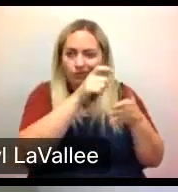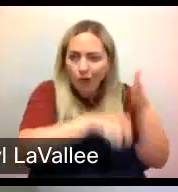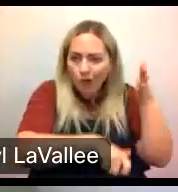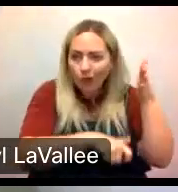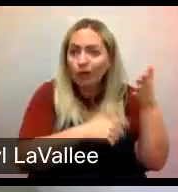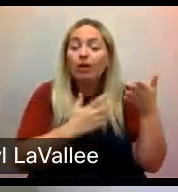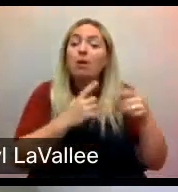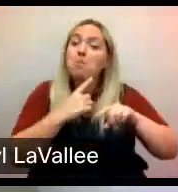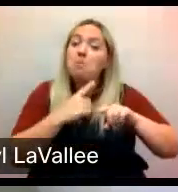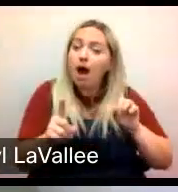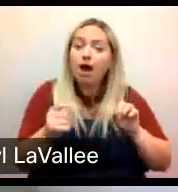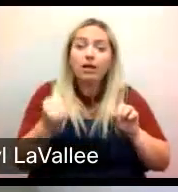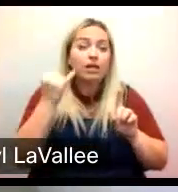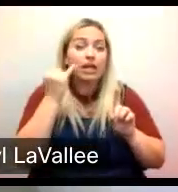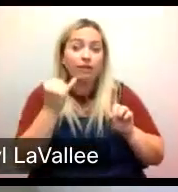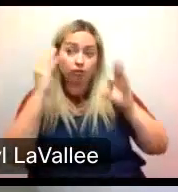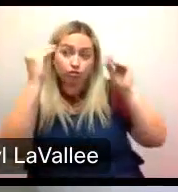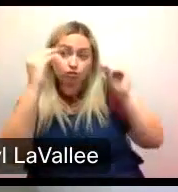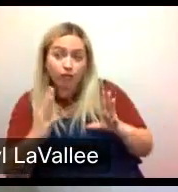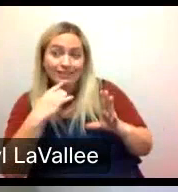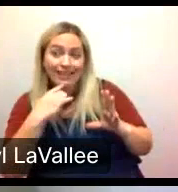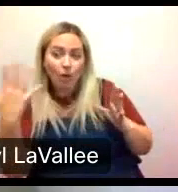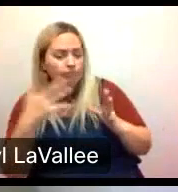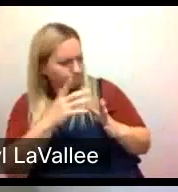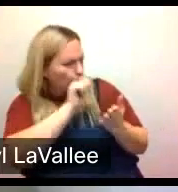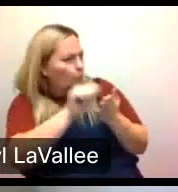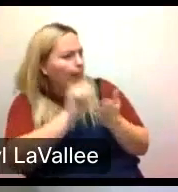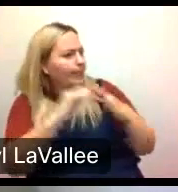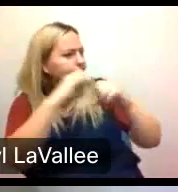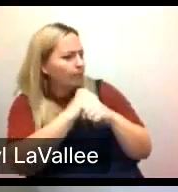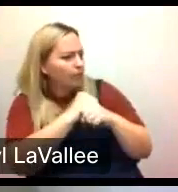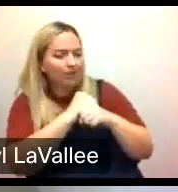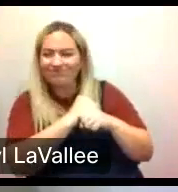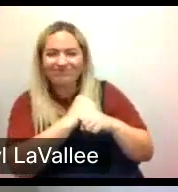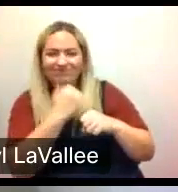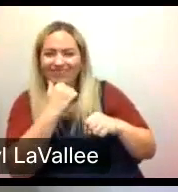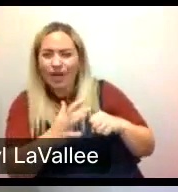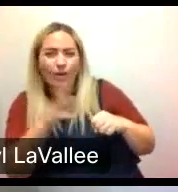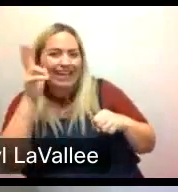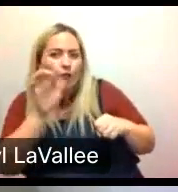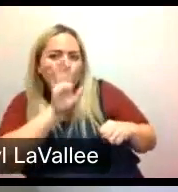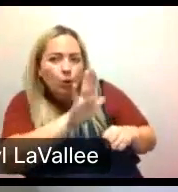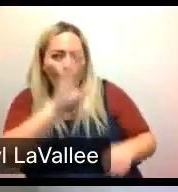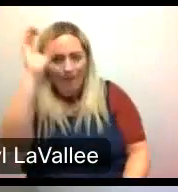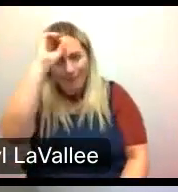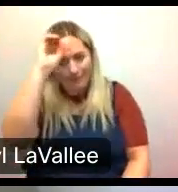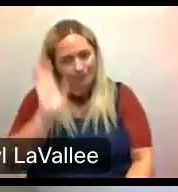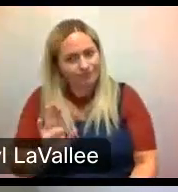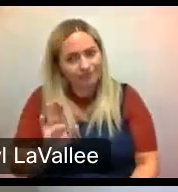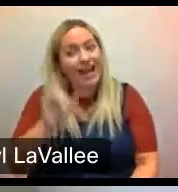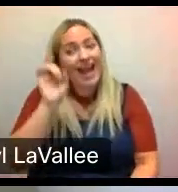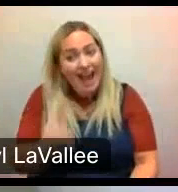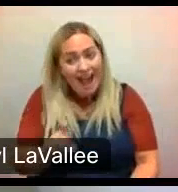But if you are asked by your instructor to write a summary of something, they don't want to hear what you have to think about it. You have to